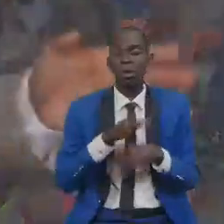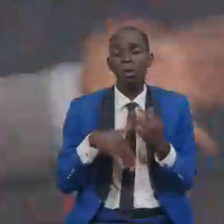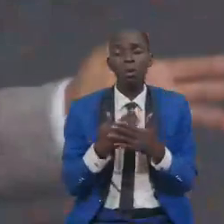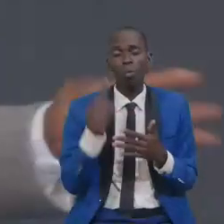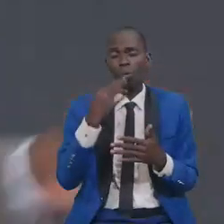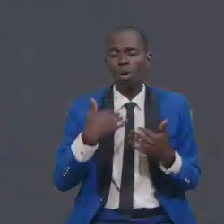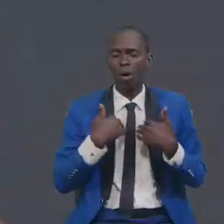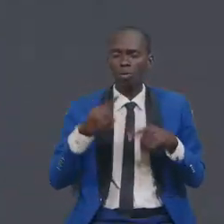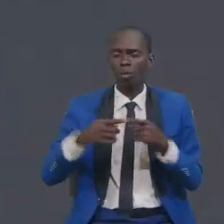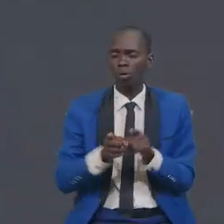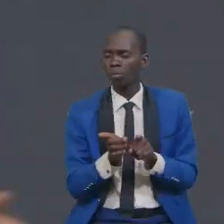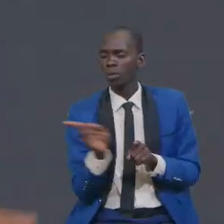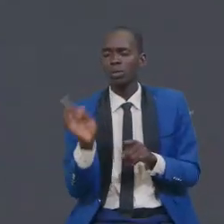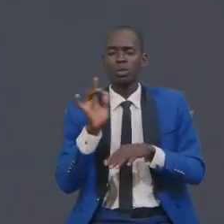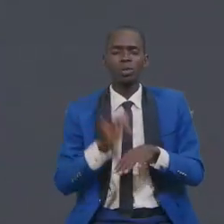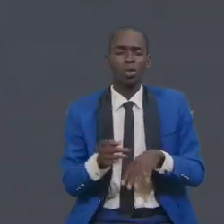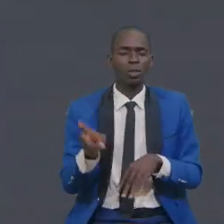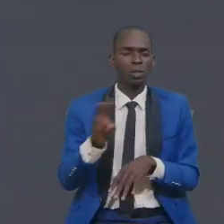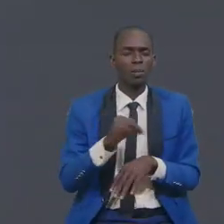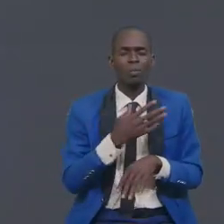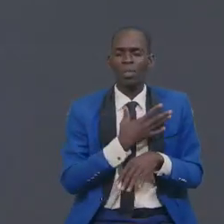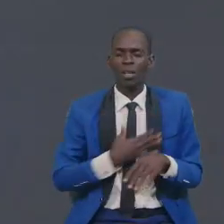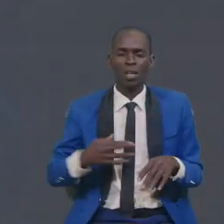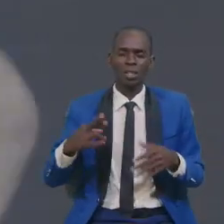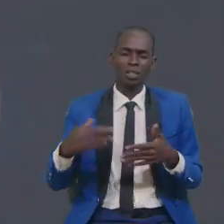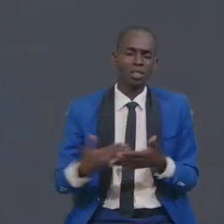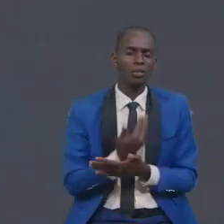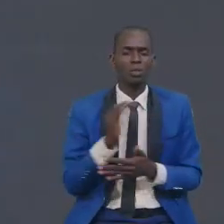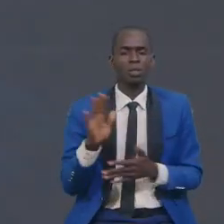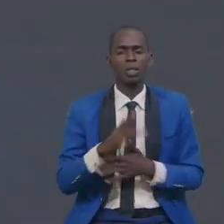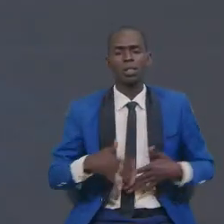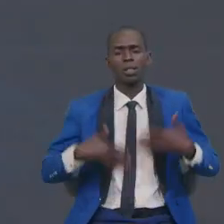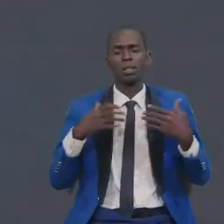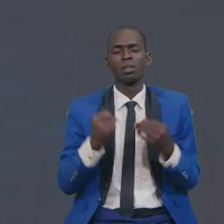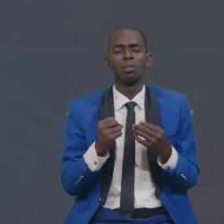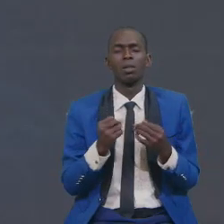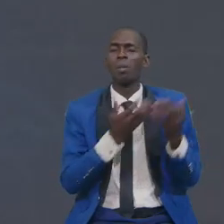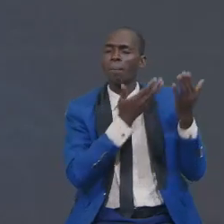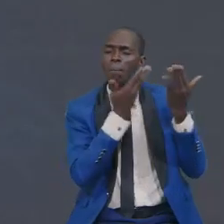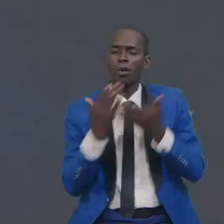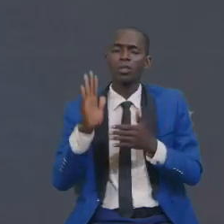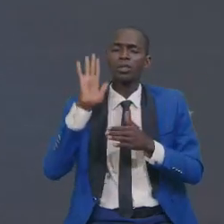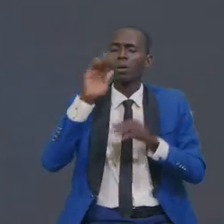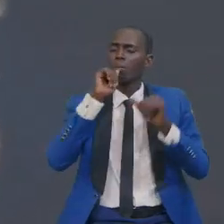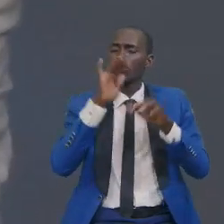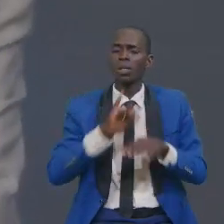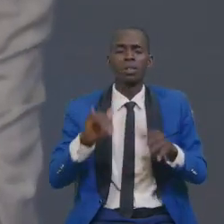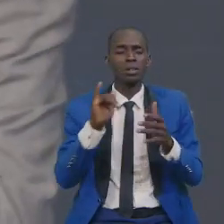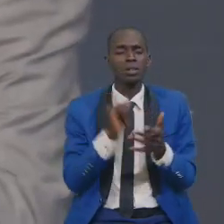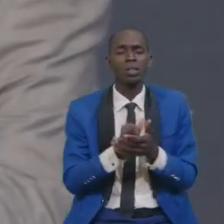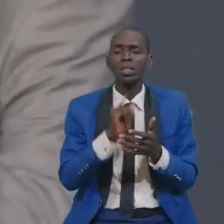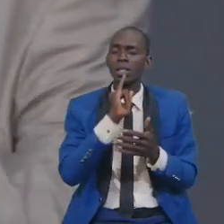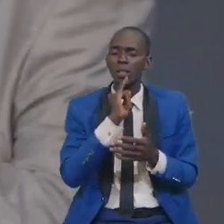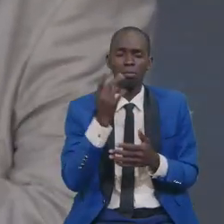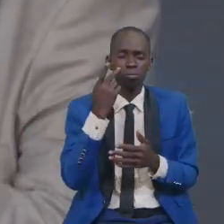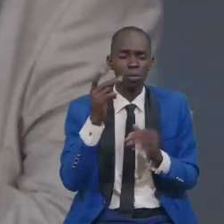gone astray touch them and renewed their lives bring your blessing that is visible